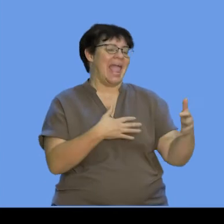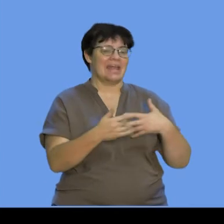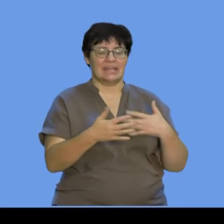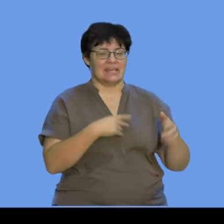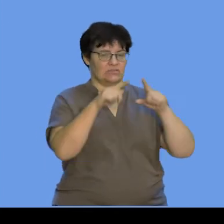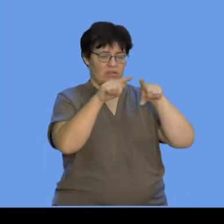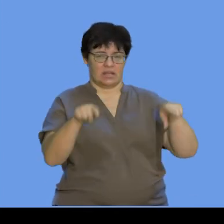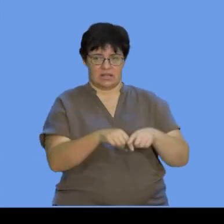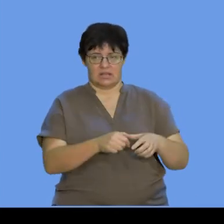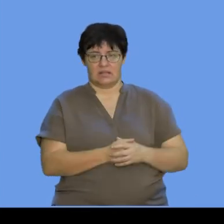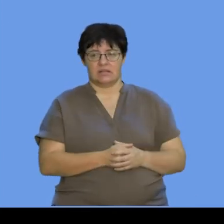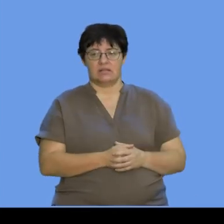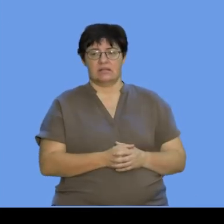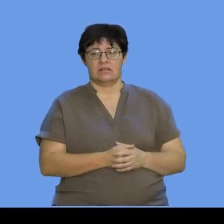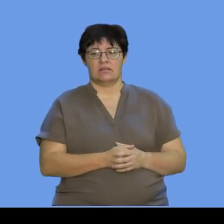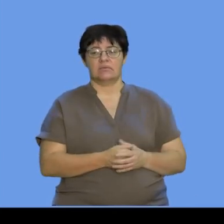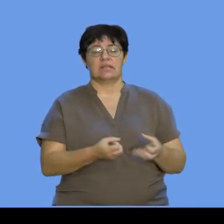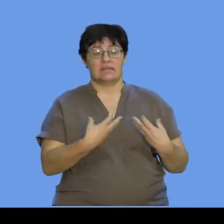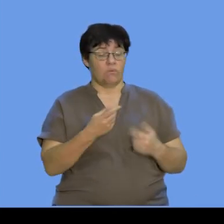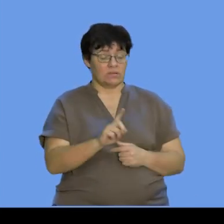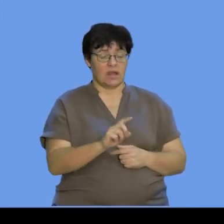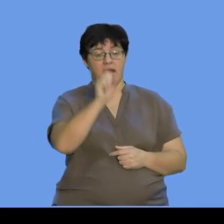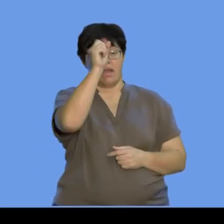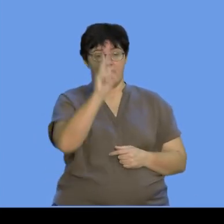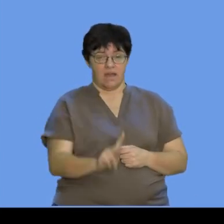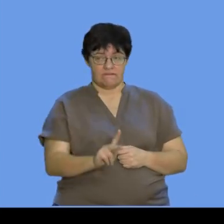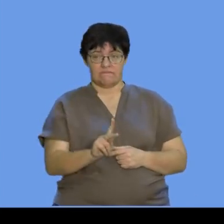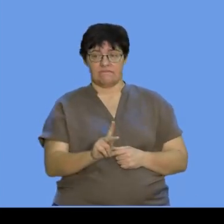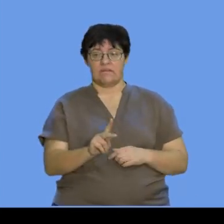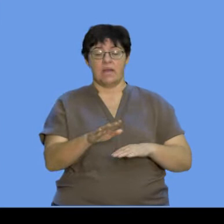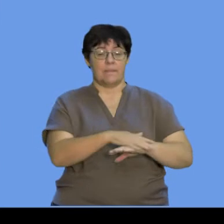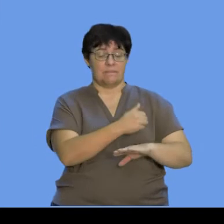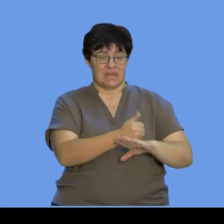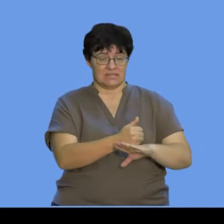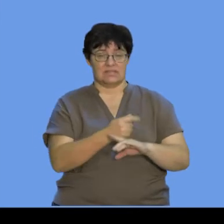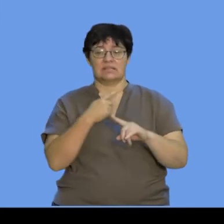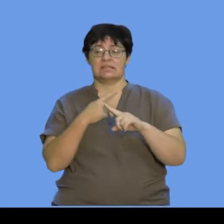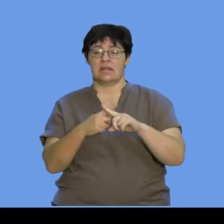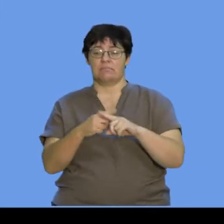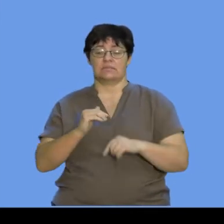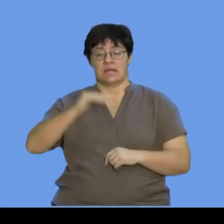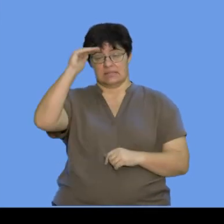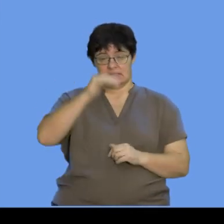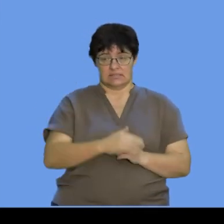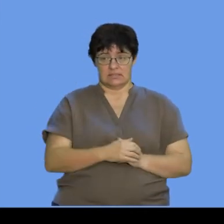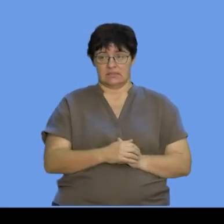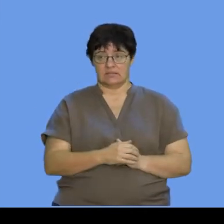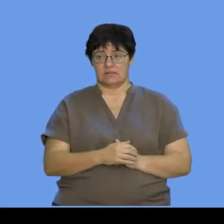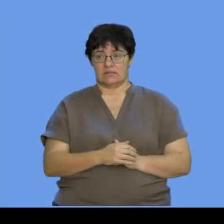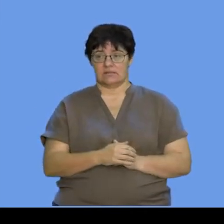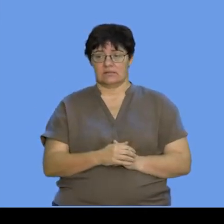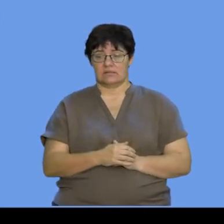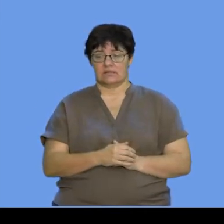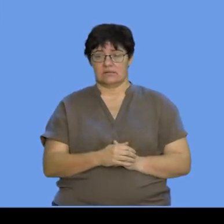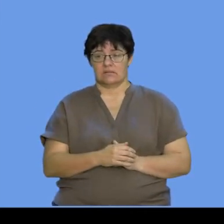any triangle for that matter, it must be given by half base multiplied by height, right?